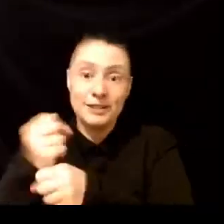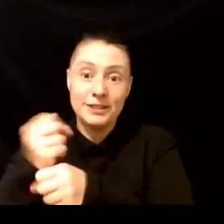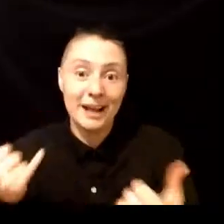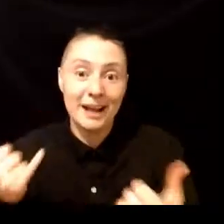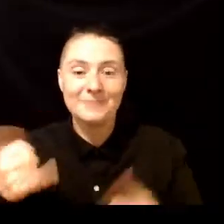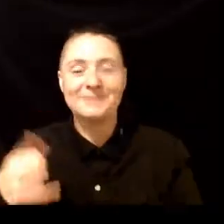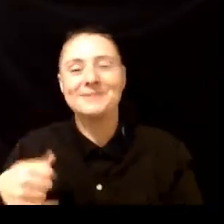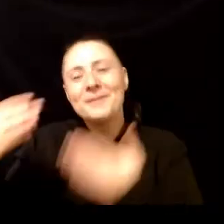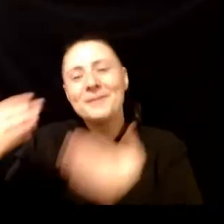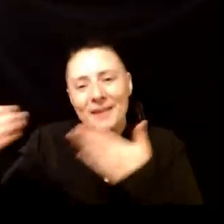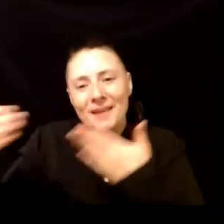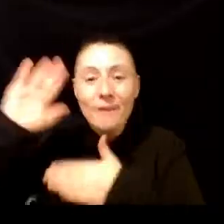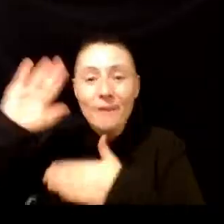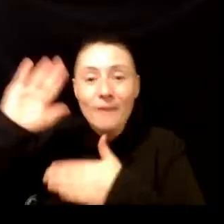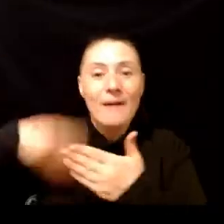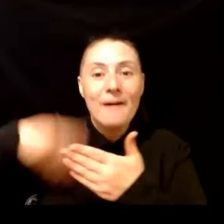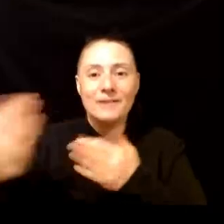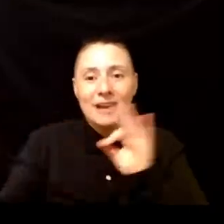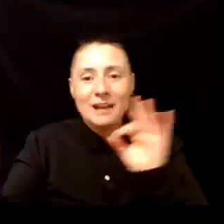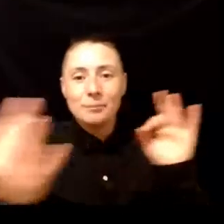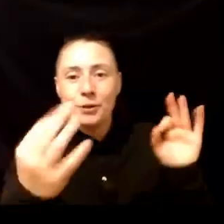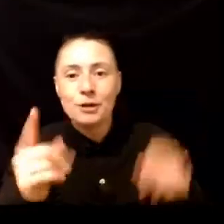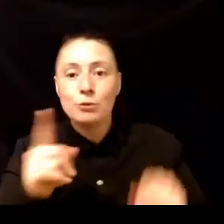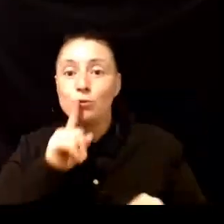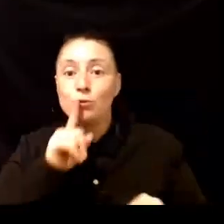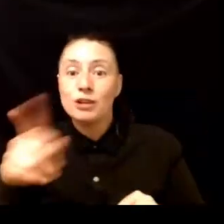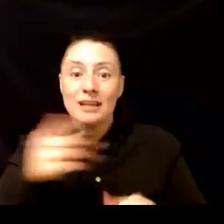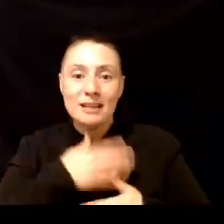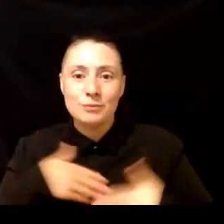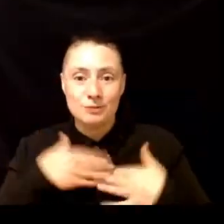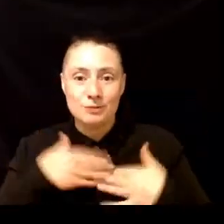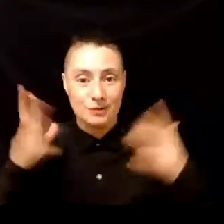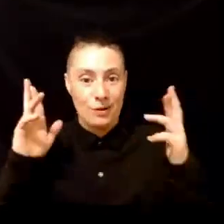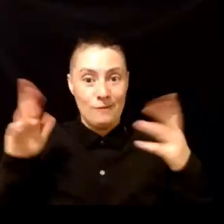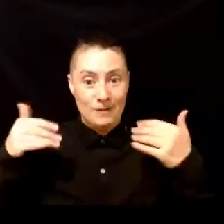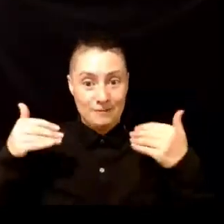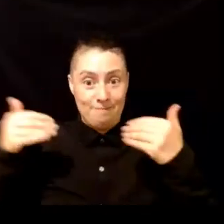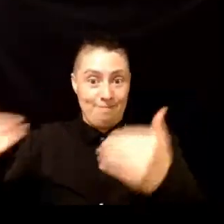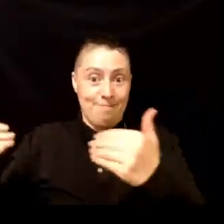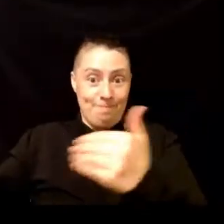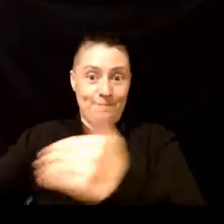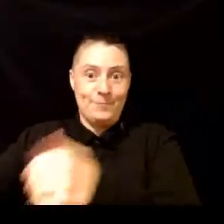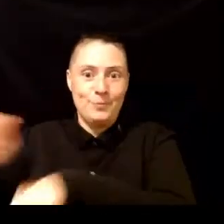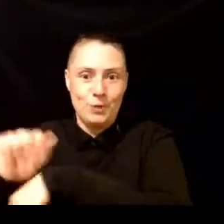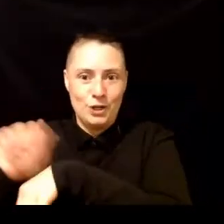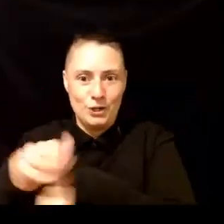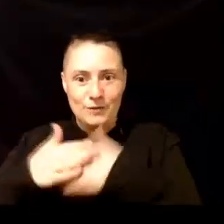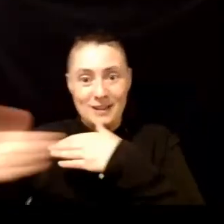really appreciate it. And we hope to move a lot of this work forward over the next several years.